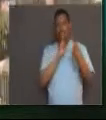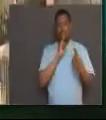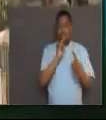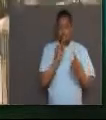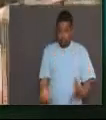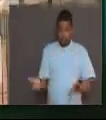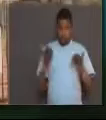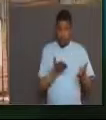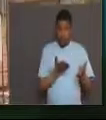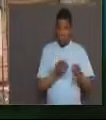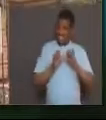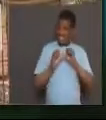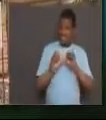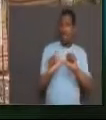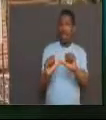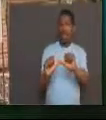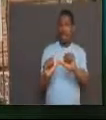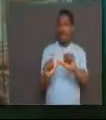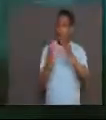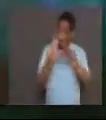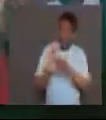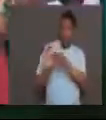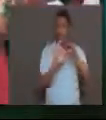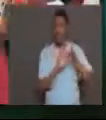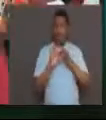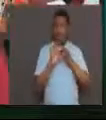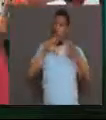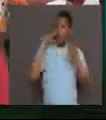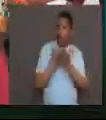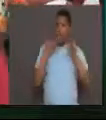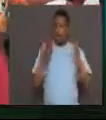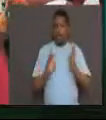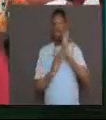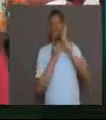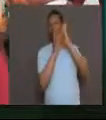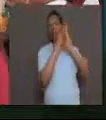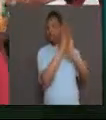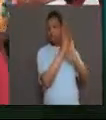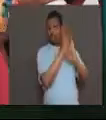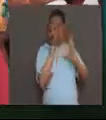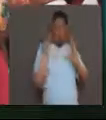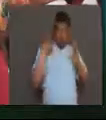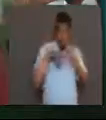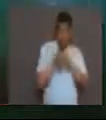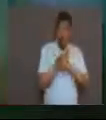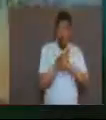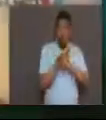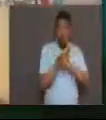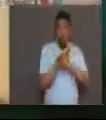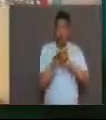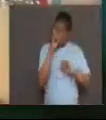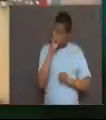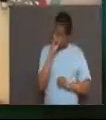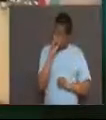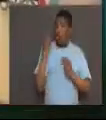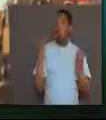bring about sustainable social and economic development through the